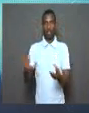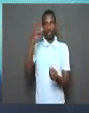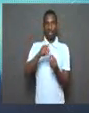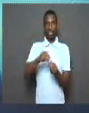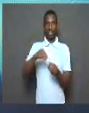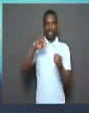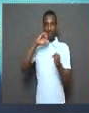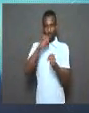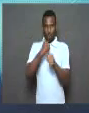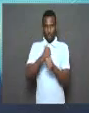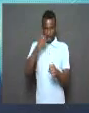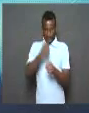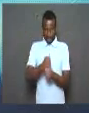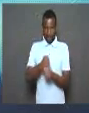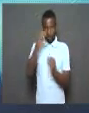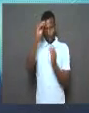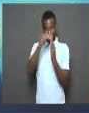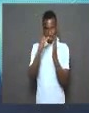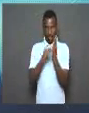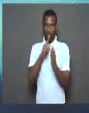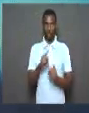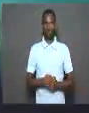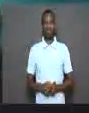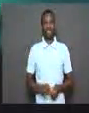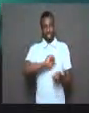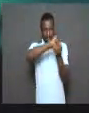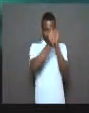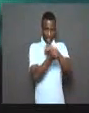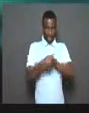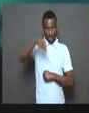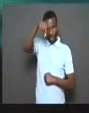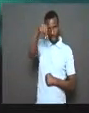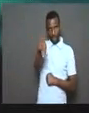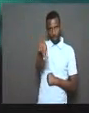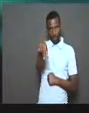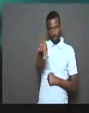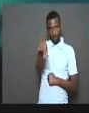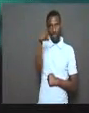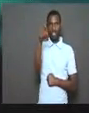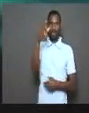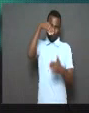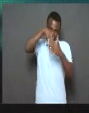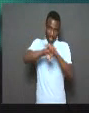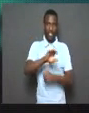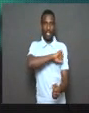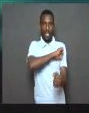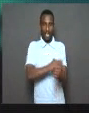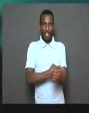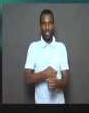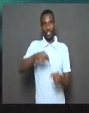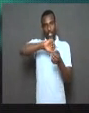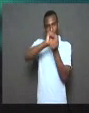plus the work done on the system, the change in the internal